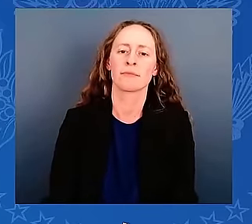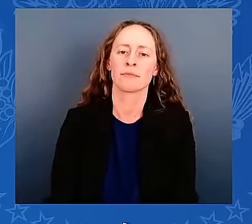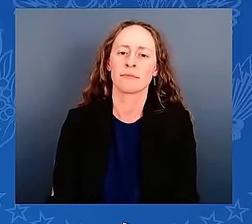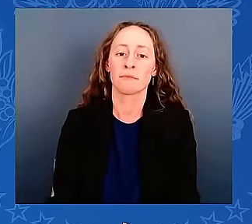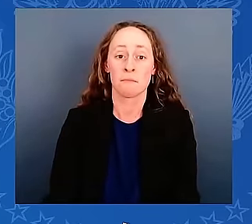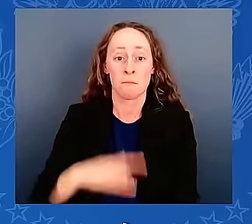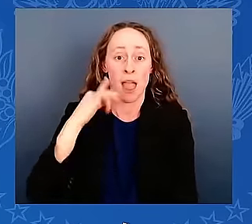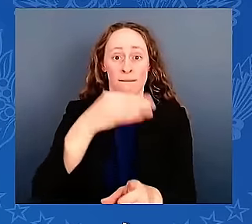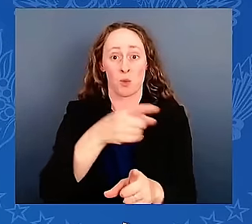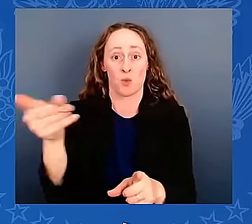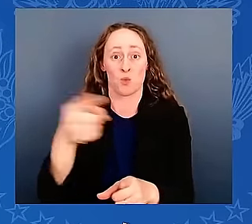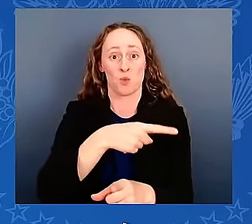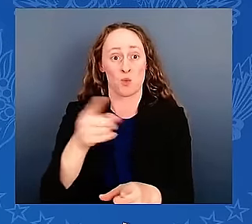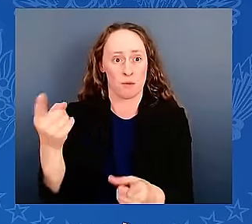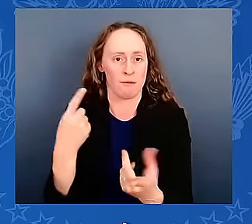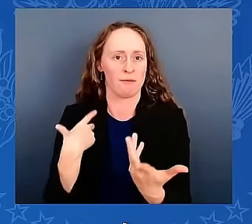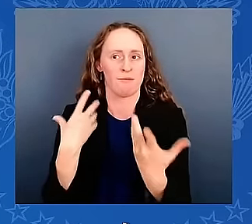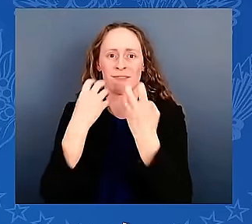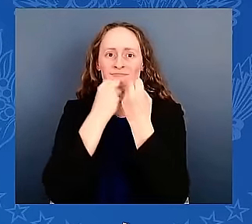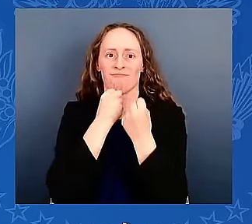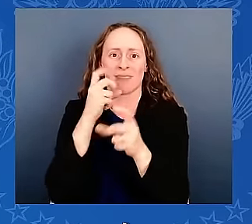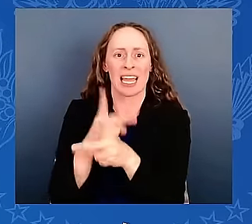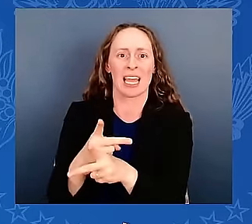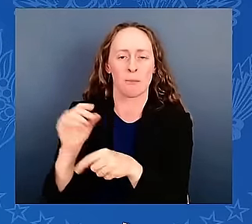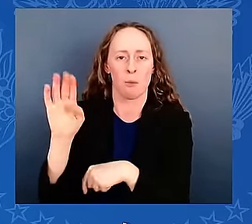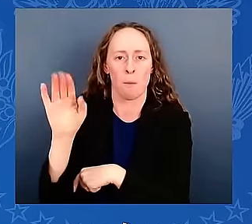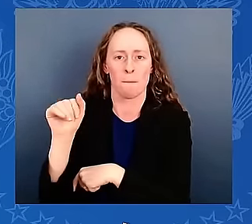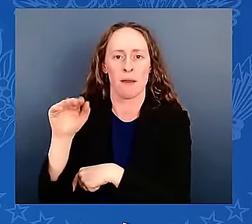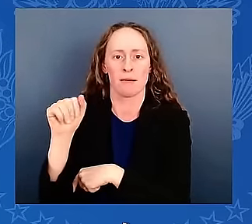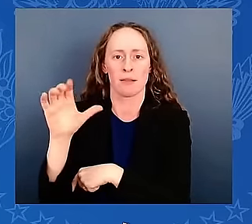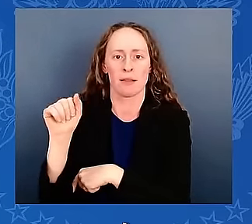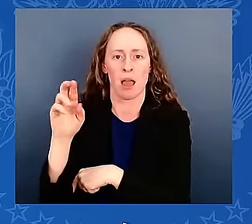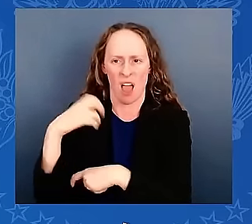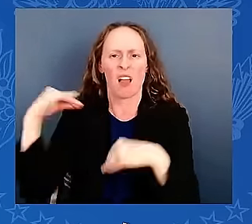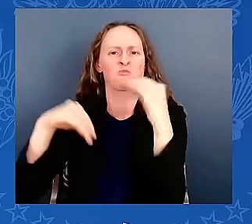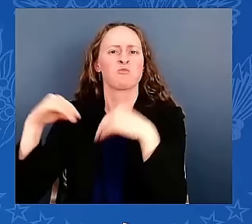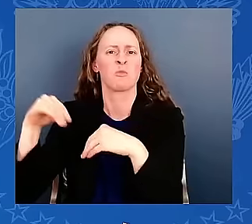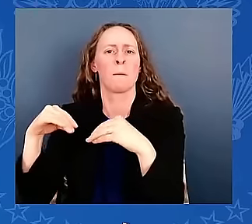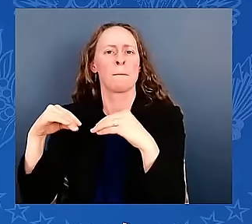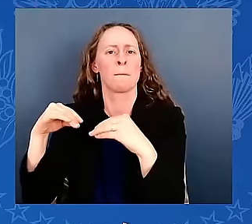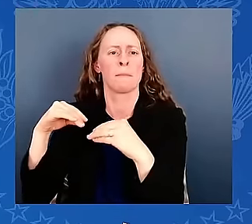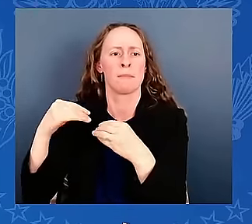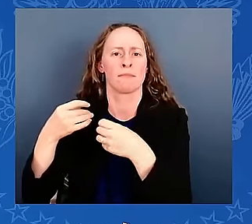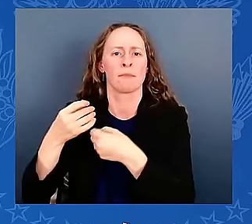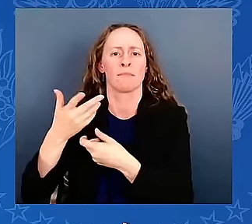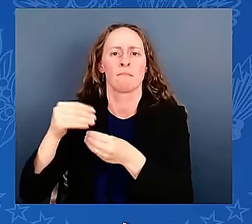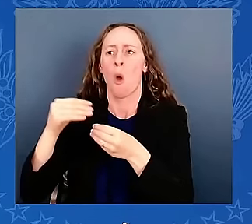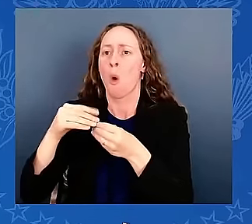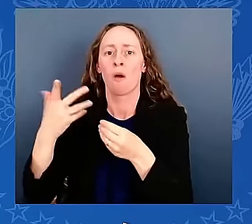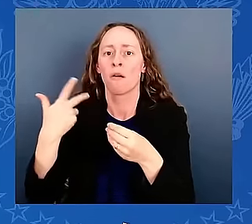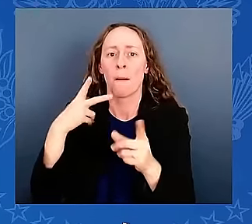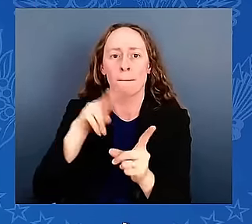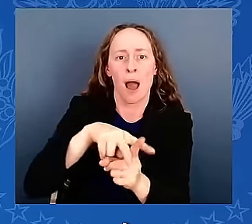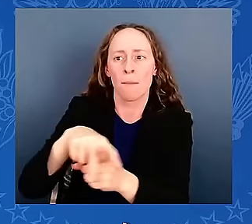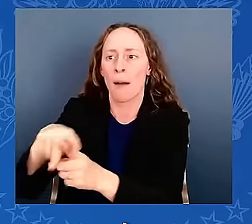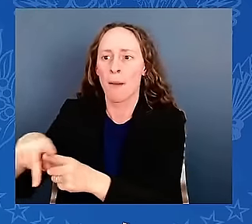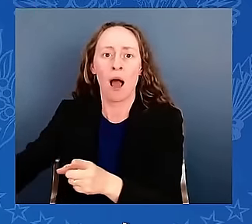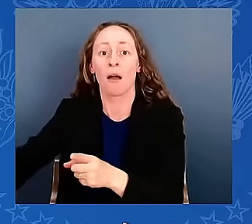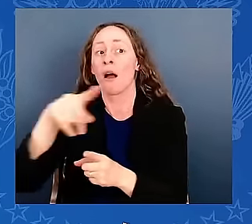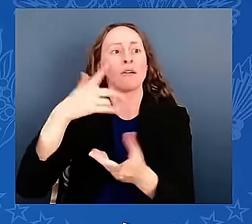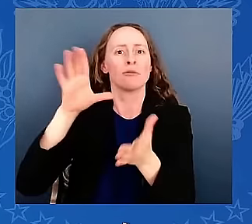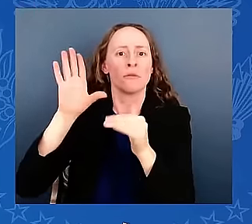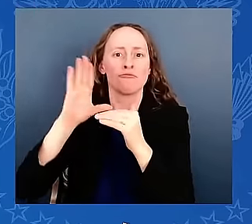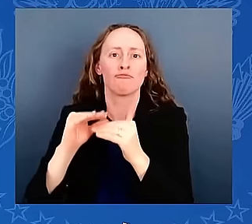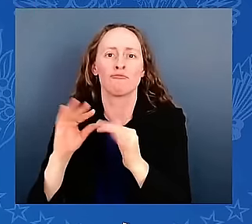more affordable. We're putting, and by the way, more than it's ever been, more than it's ever been, millions of